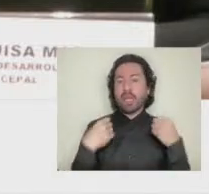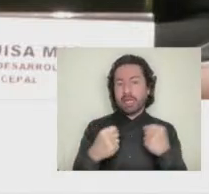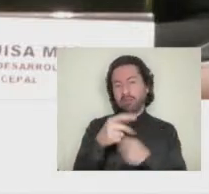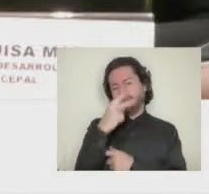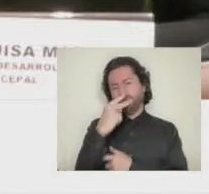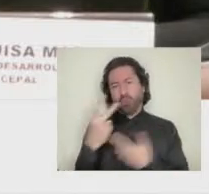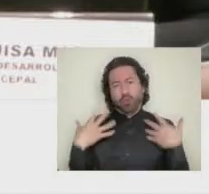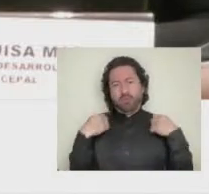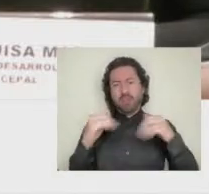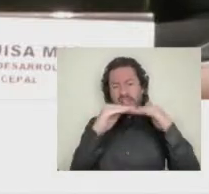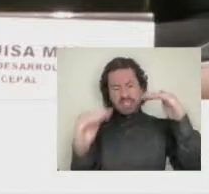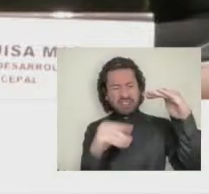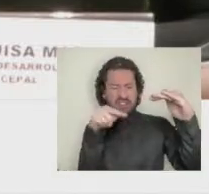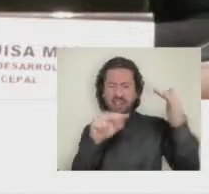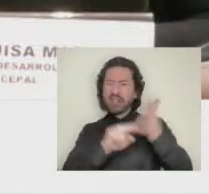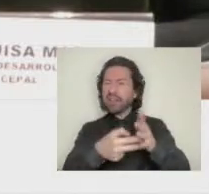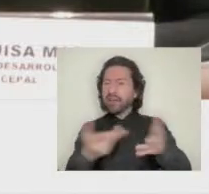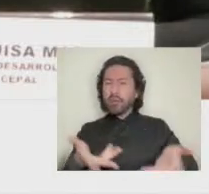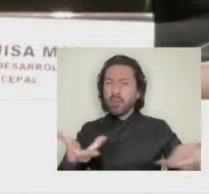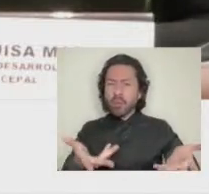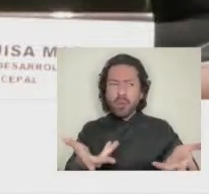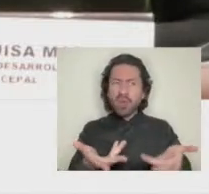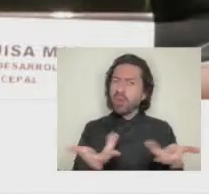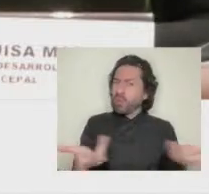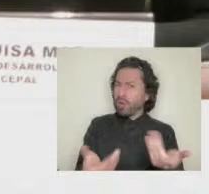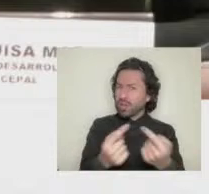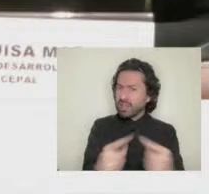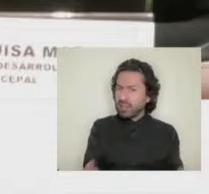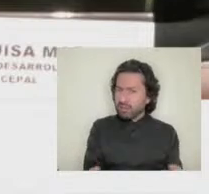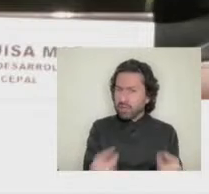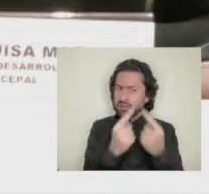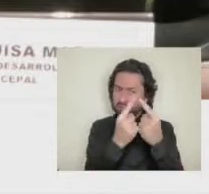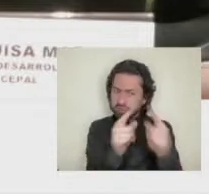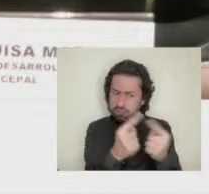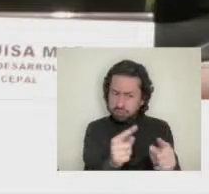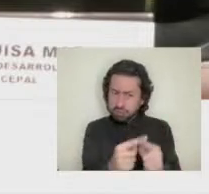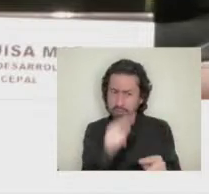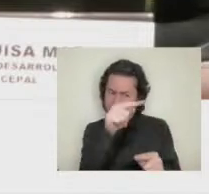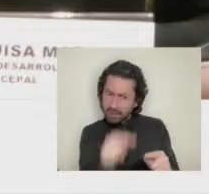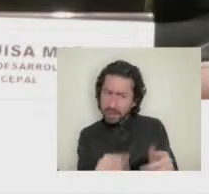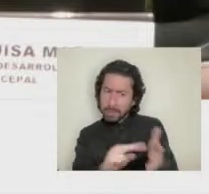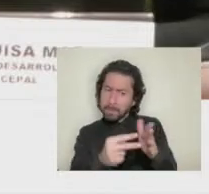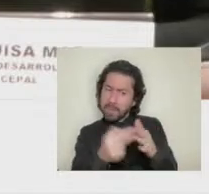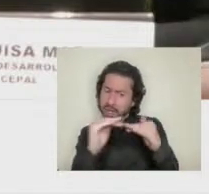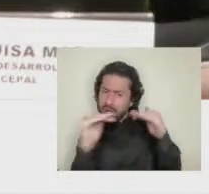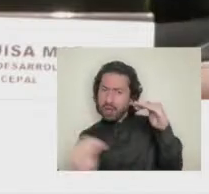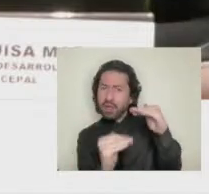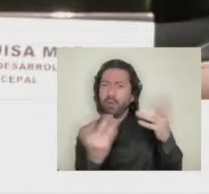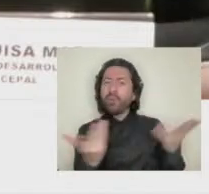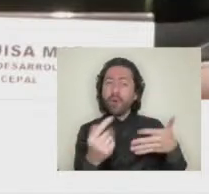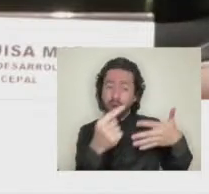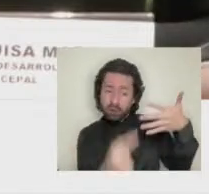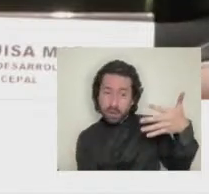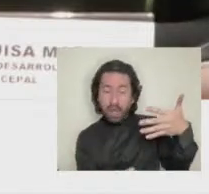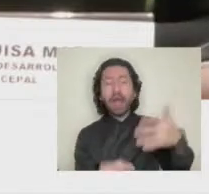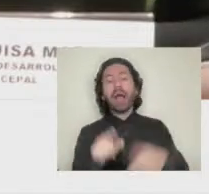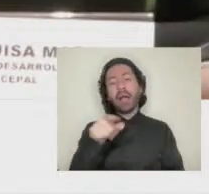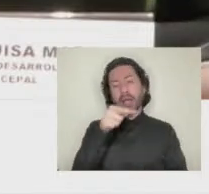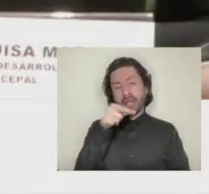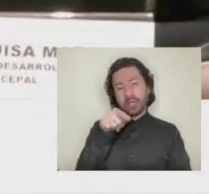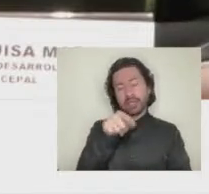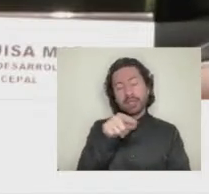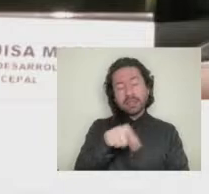development strategies. Now, what are the inequalities in health? What do we think constitute